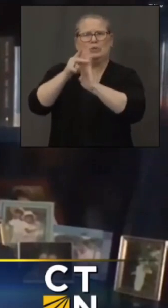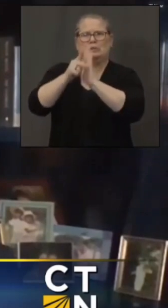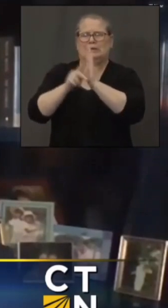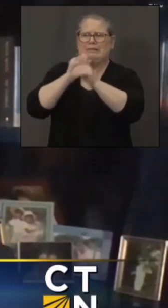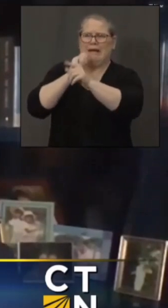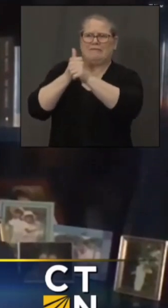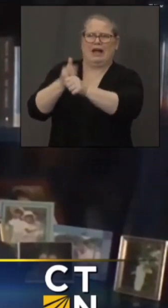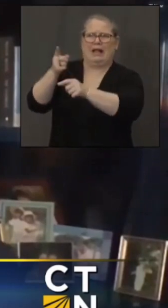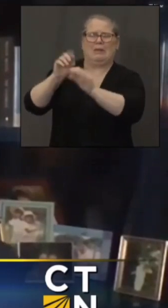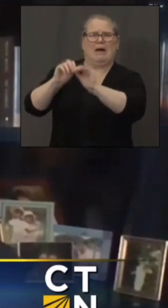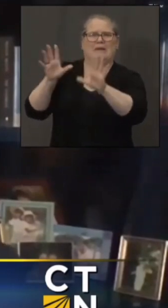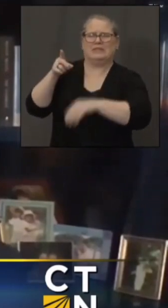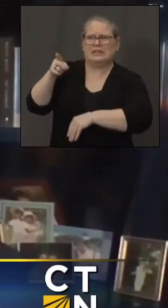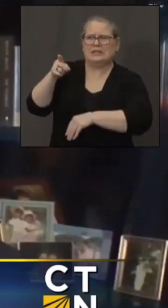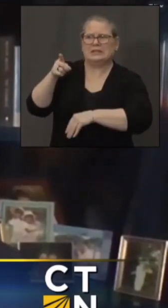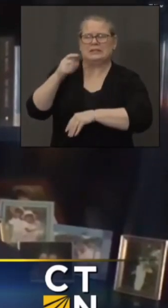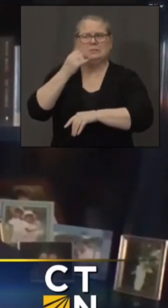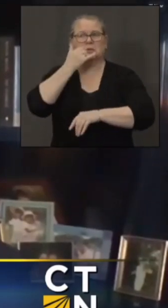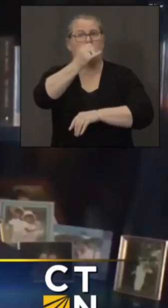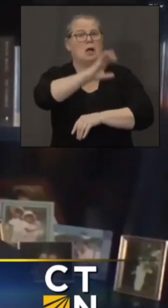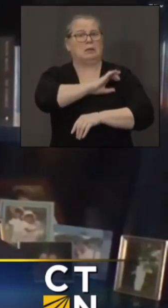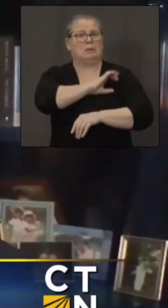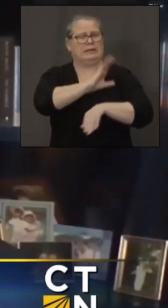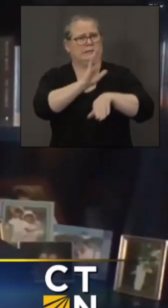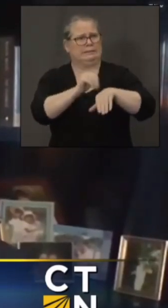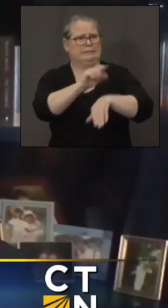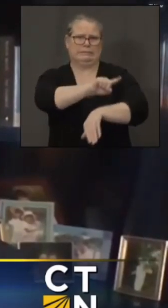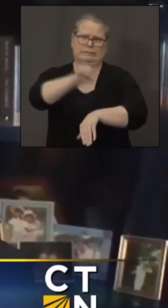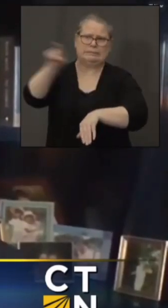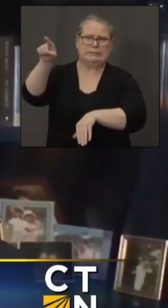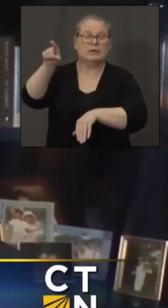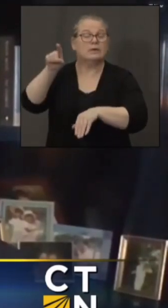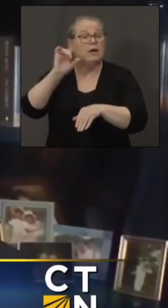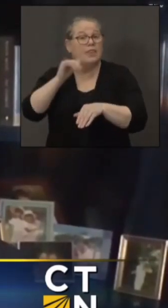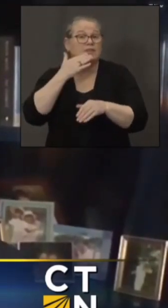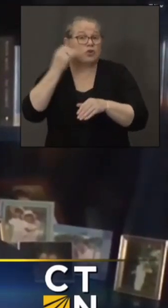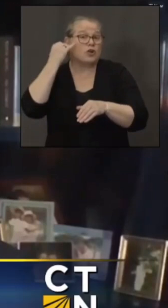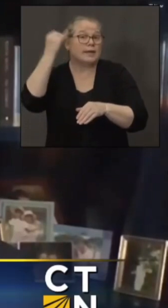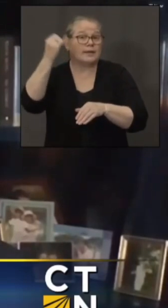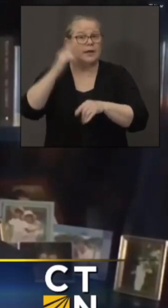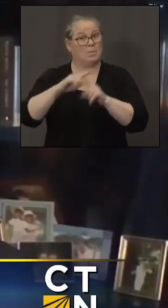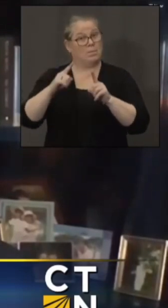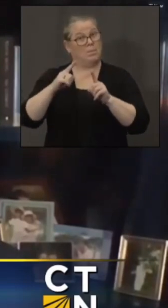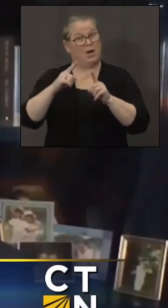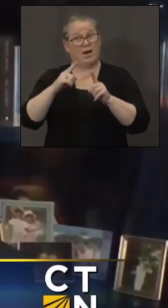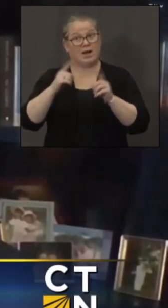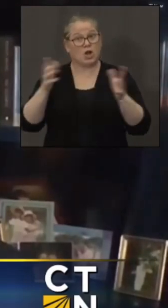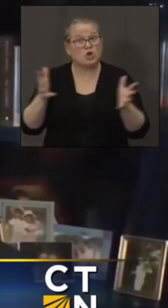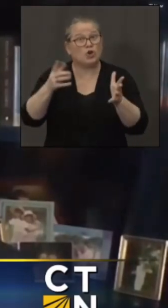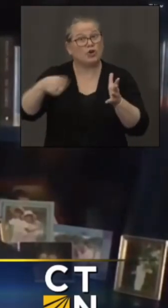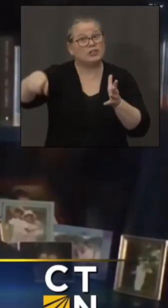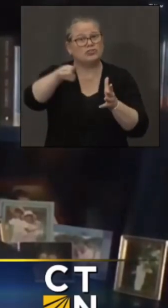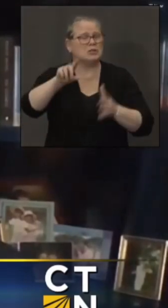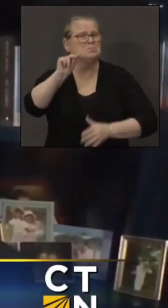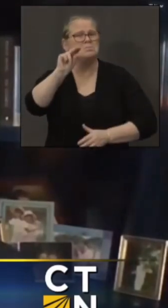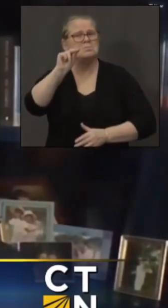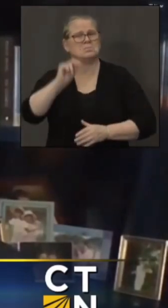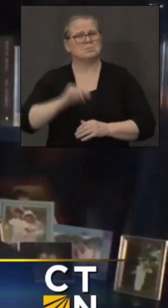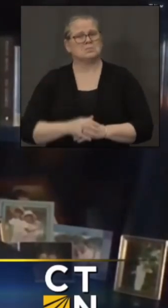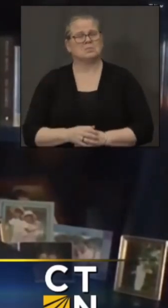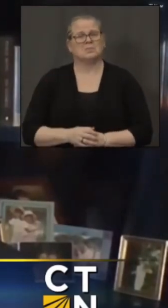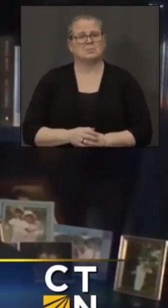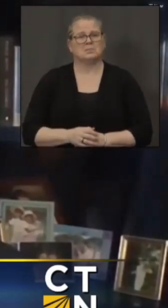good thing to do. But right now, no, we're not urging people to do something like that. Okay.